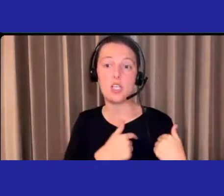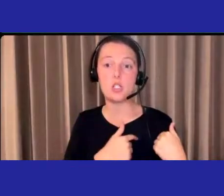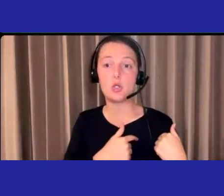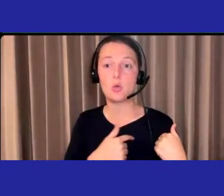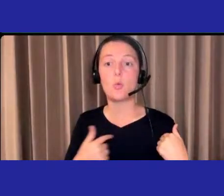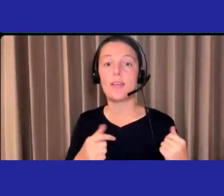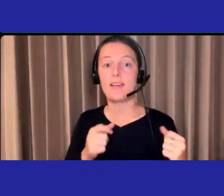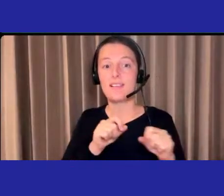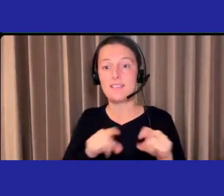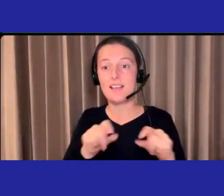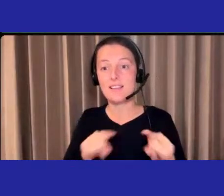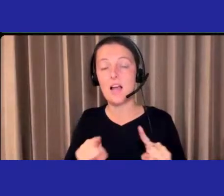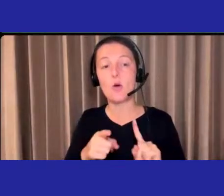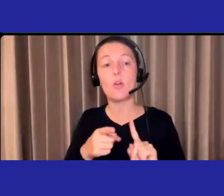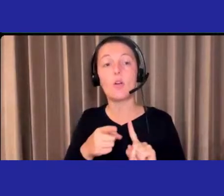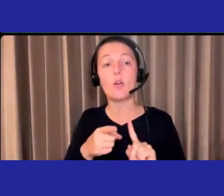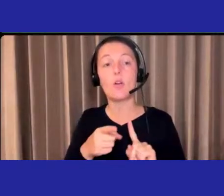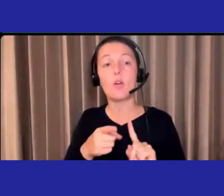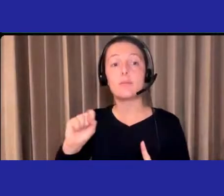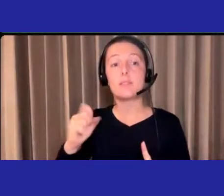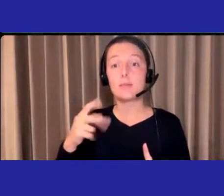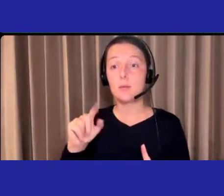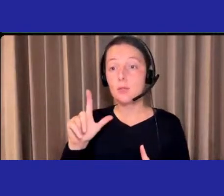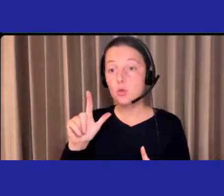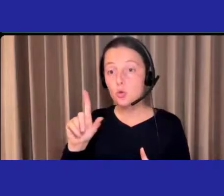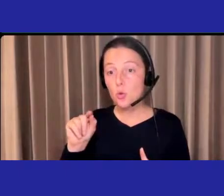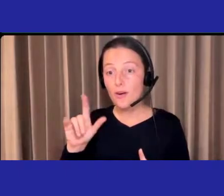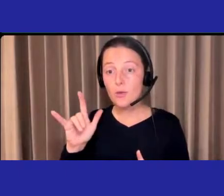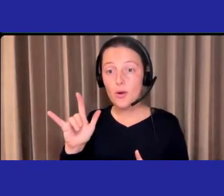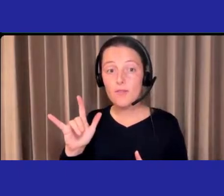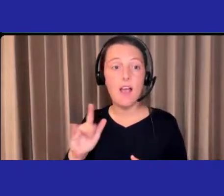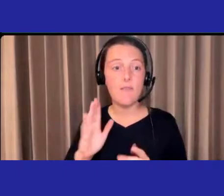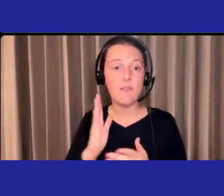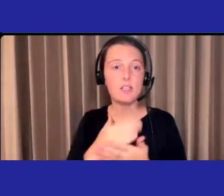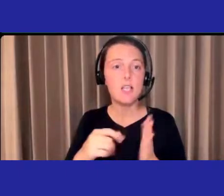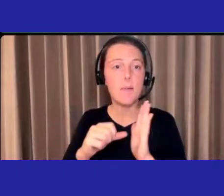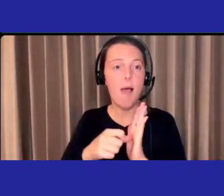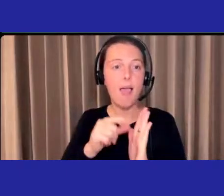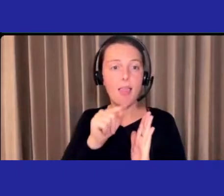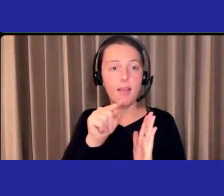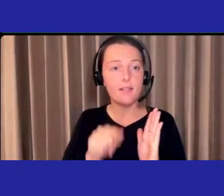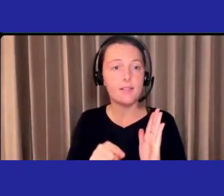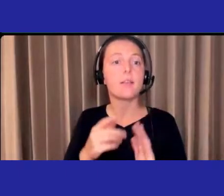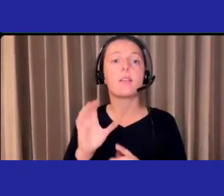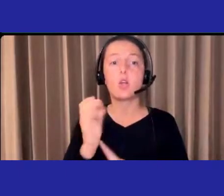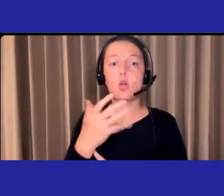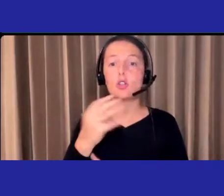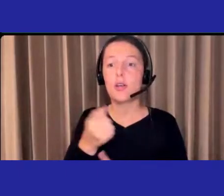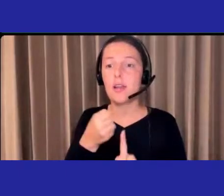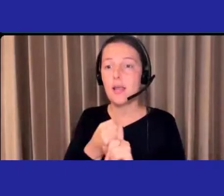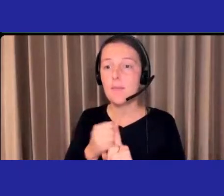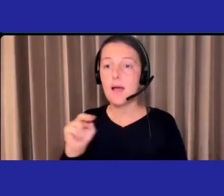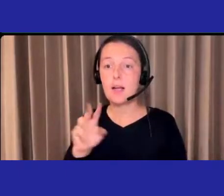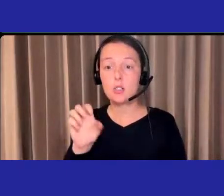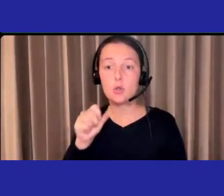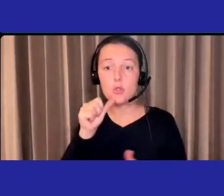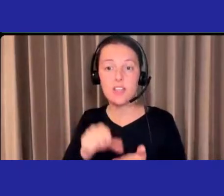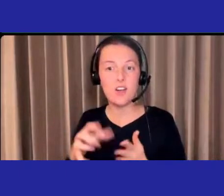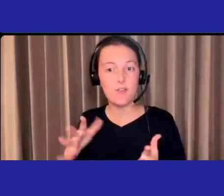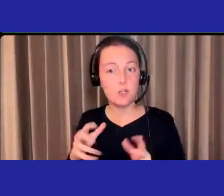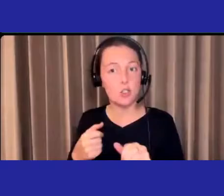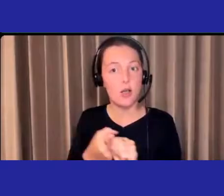Some highlights include the Cultural and Impact newsletter was updated. Look and Feel also included